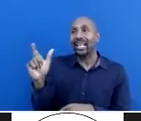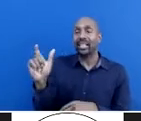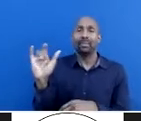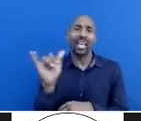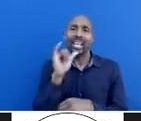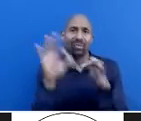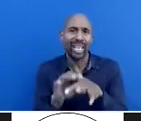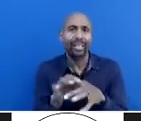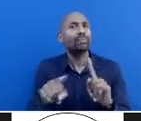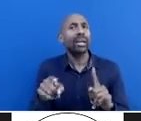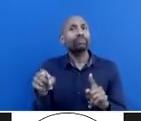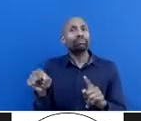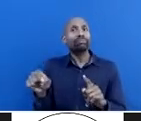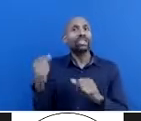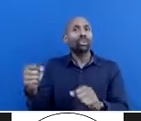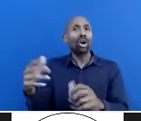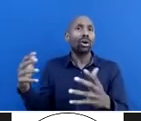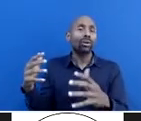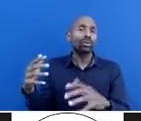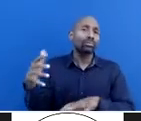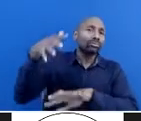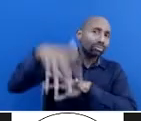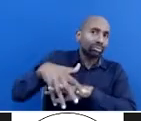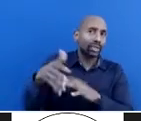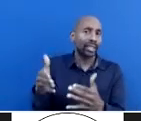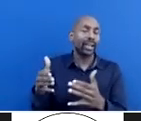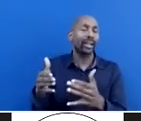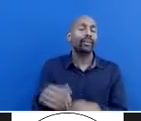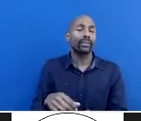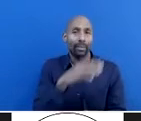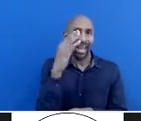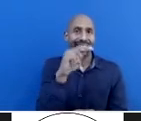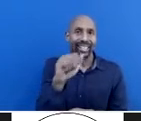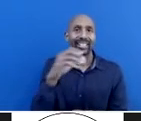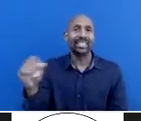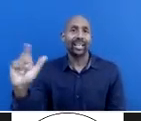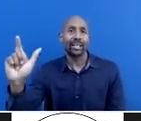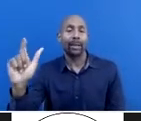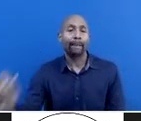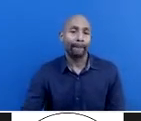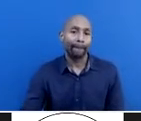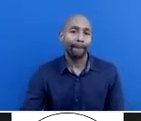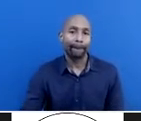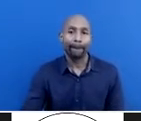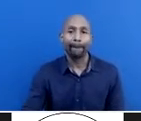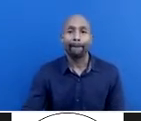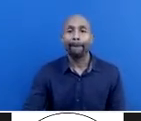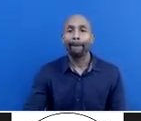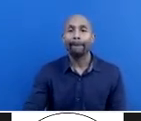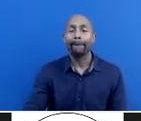anything to do with one another, right? We think about Arabs in the Middle